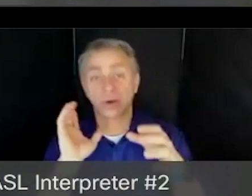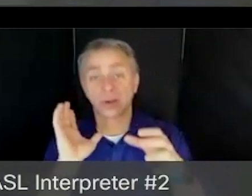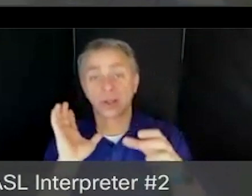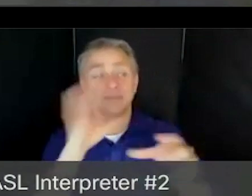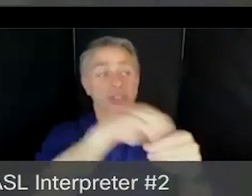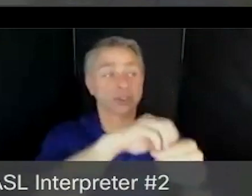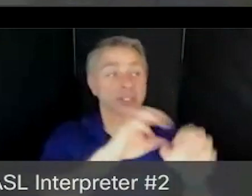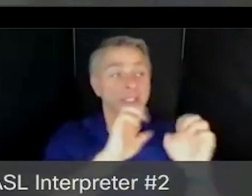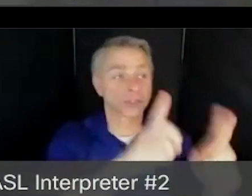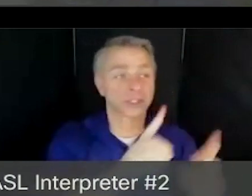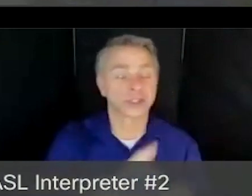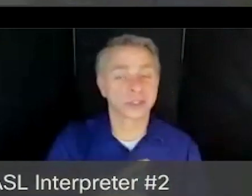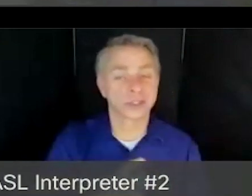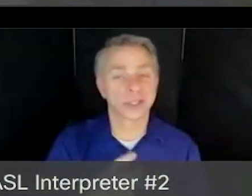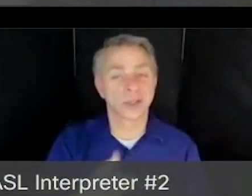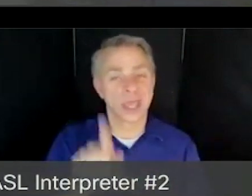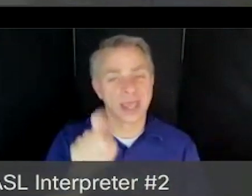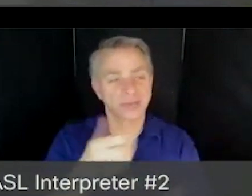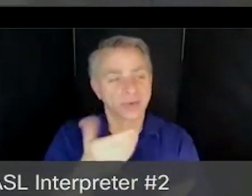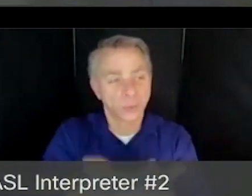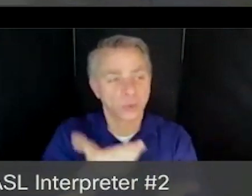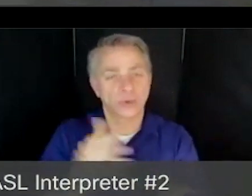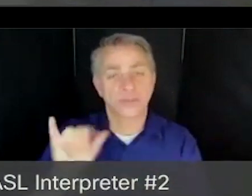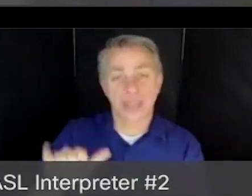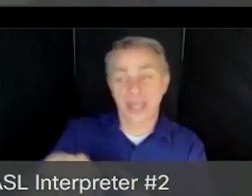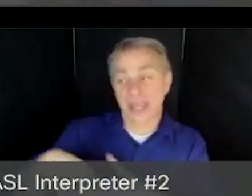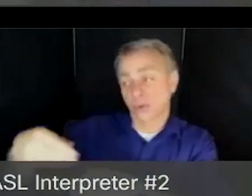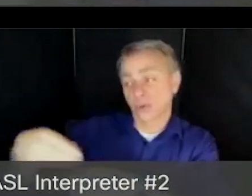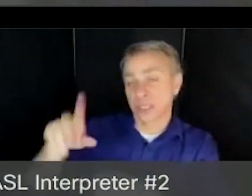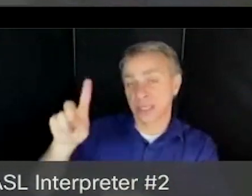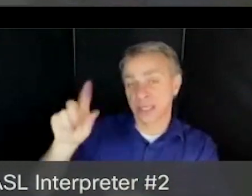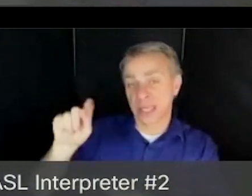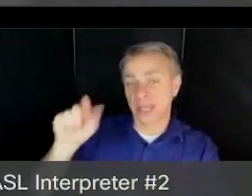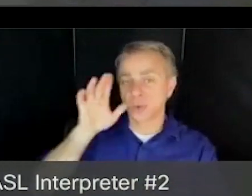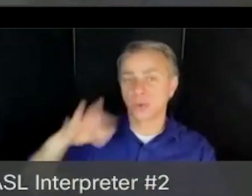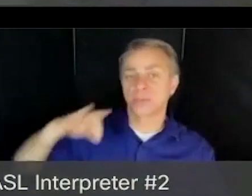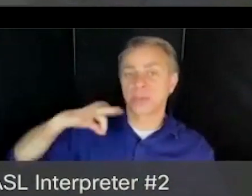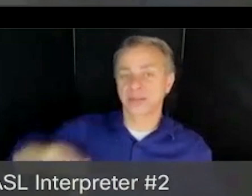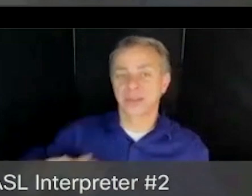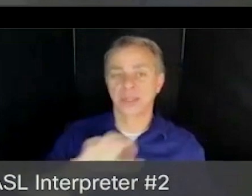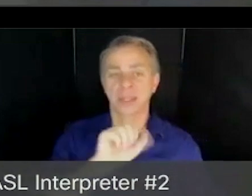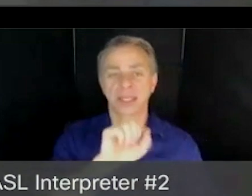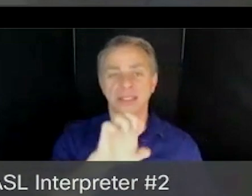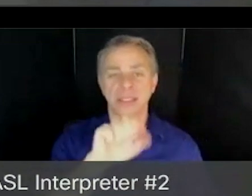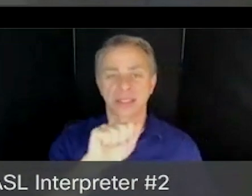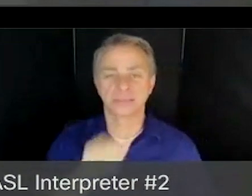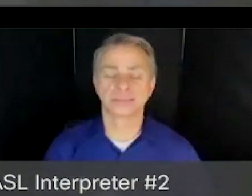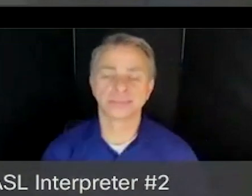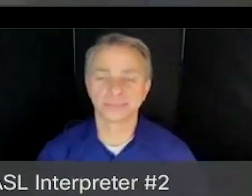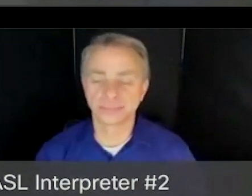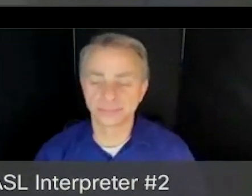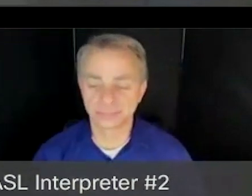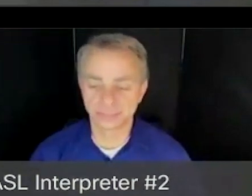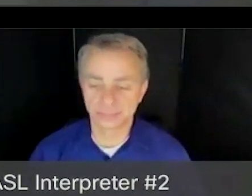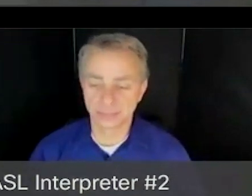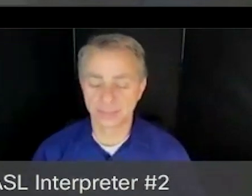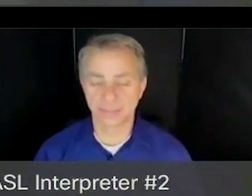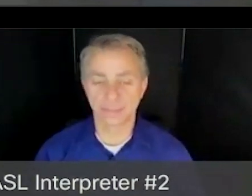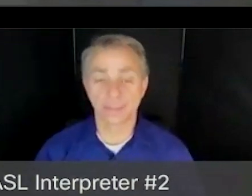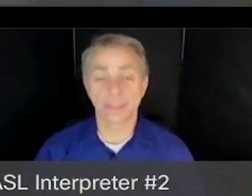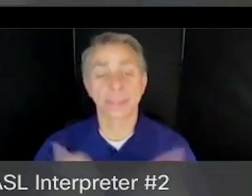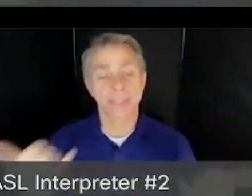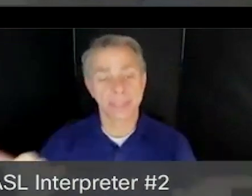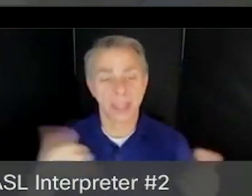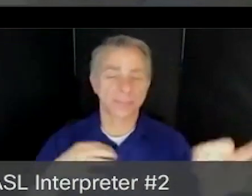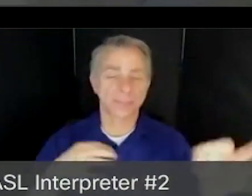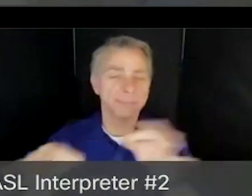information helpful to the state education agency? So thank you for that. just talking a little bit about application submission